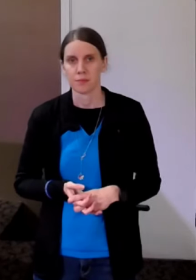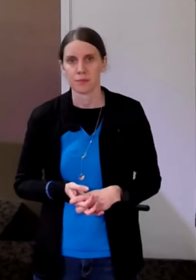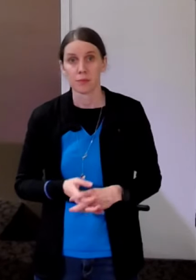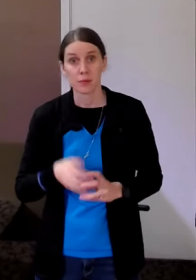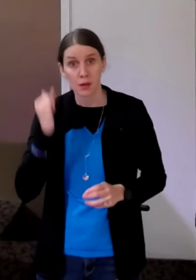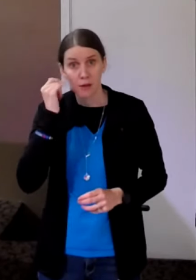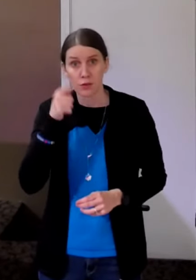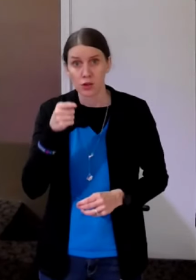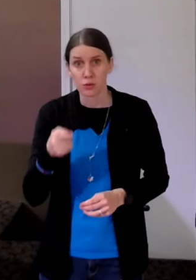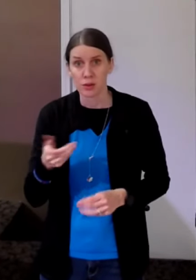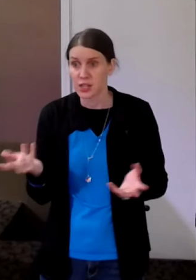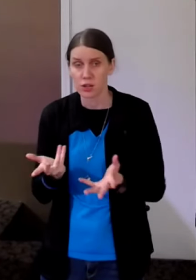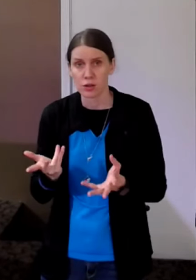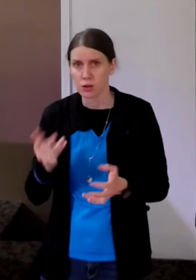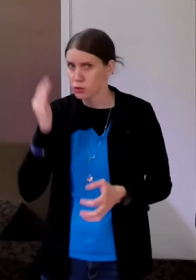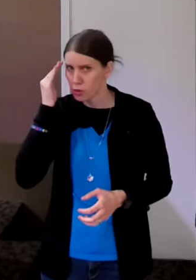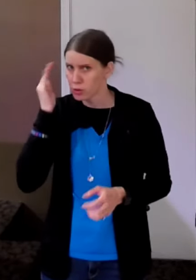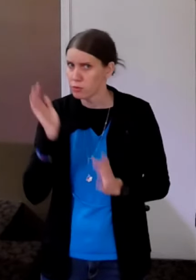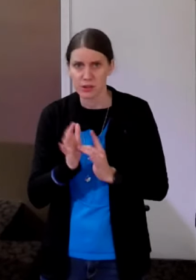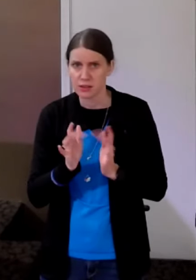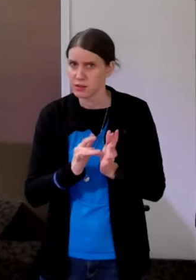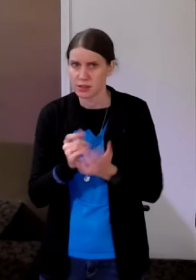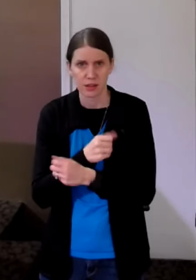If you're here today without Jesus,